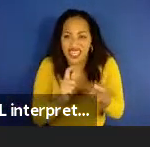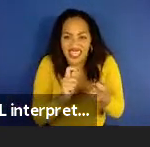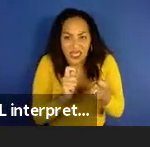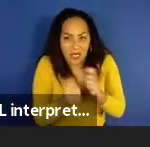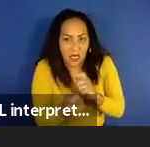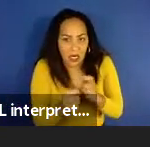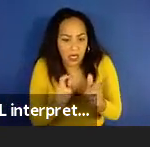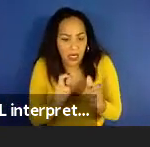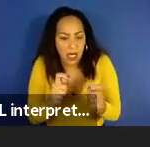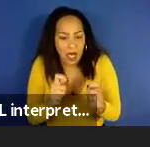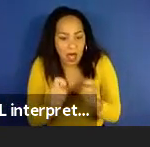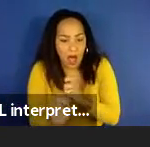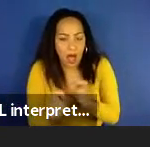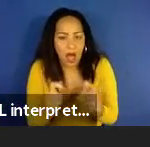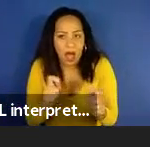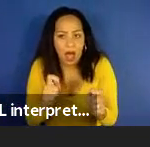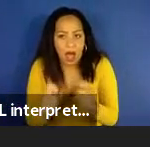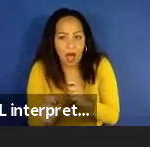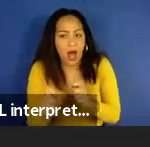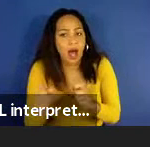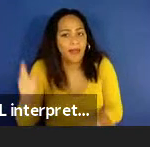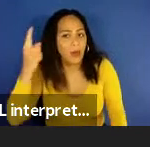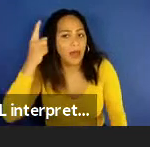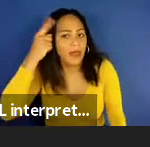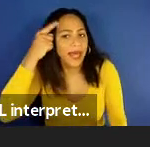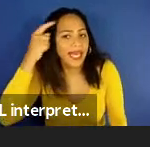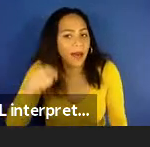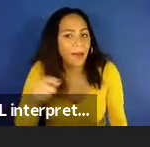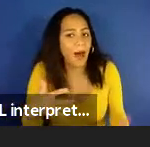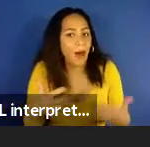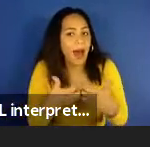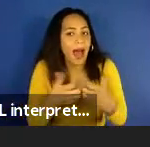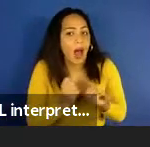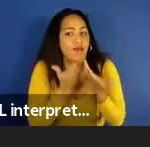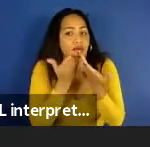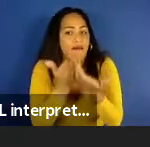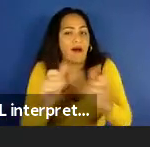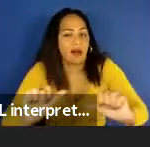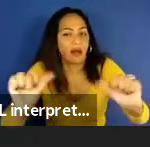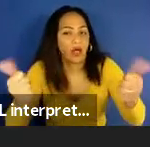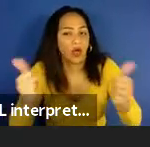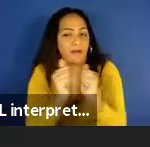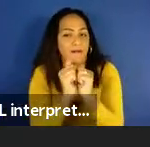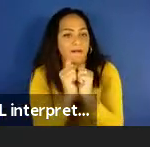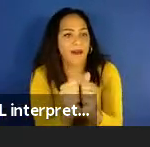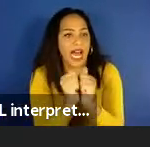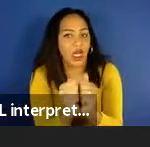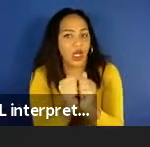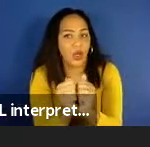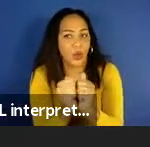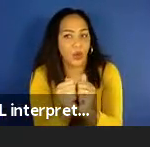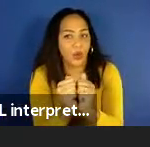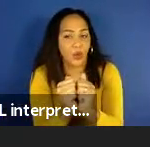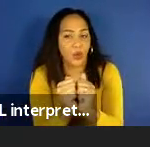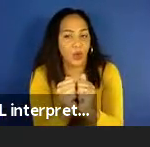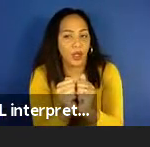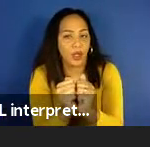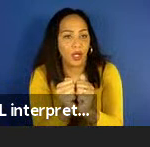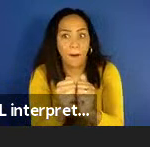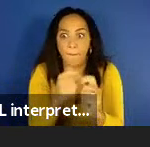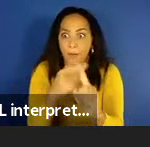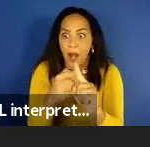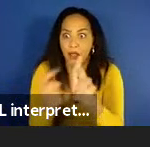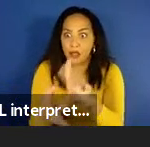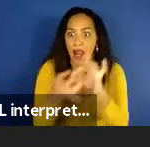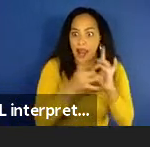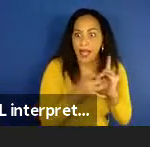really provide value and help overcome problems that the customers were facing, aligned with their manufacturing capabilities, and provide great services